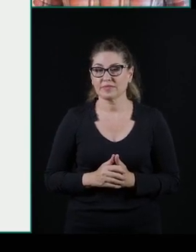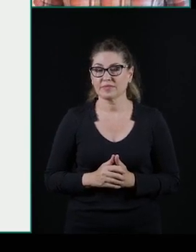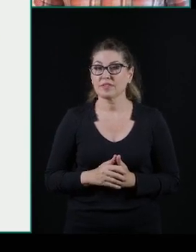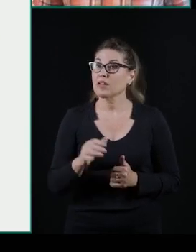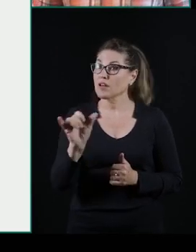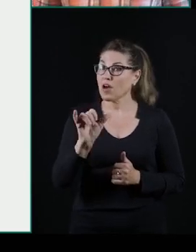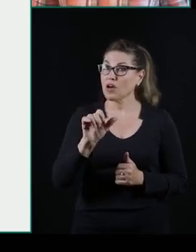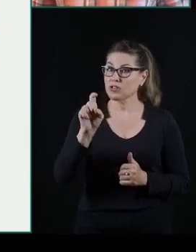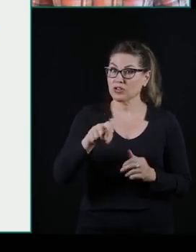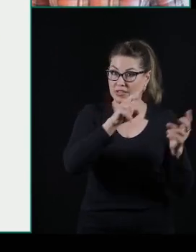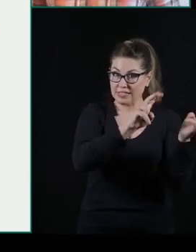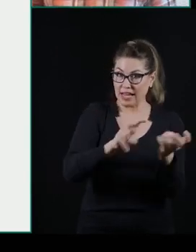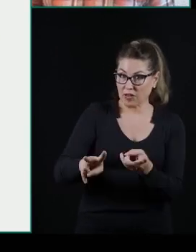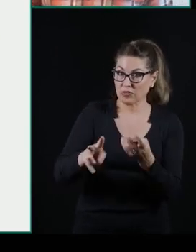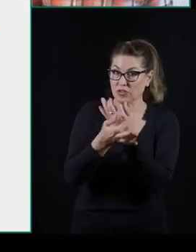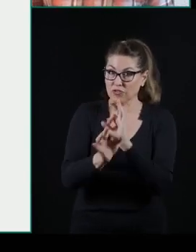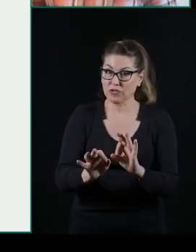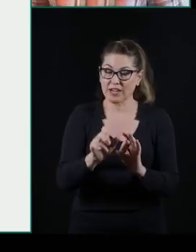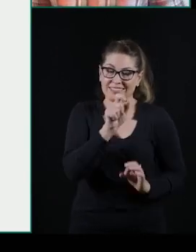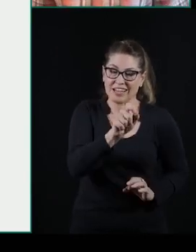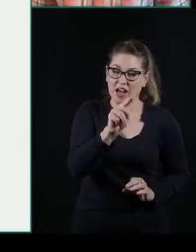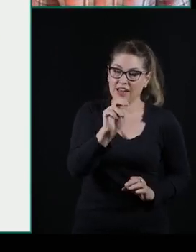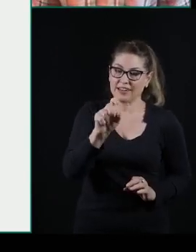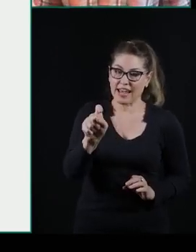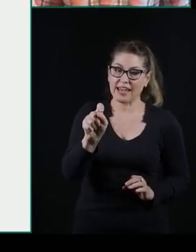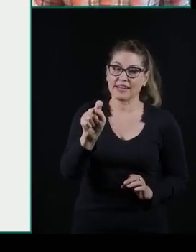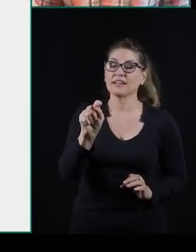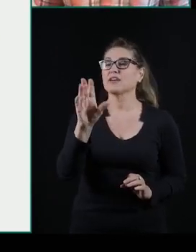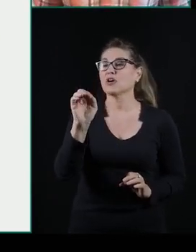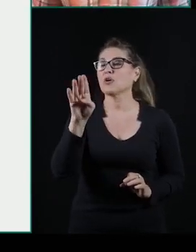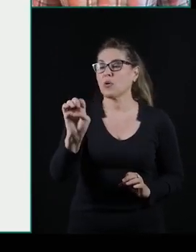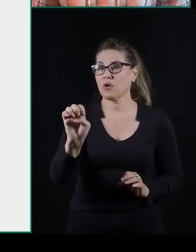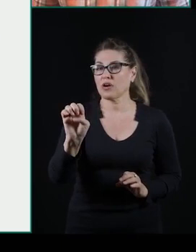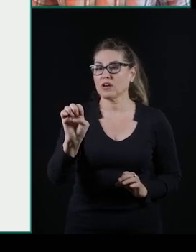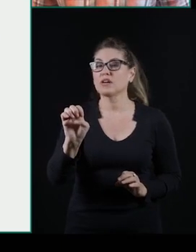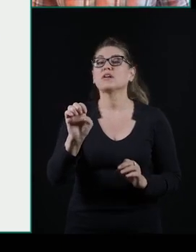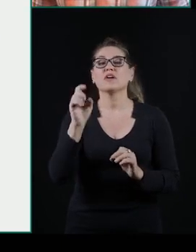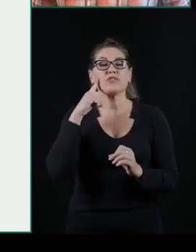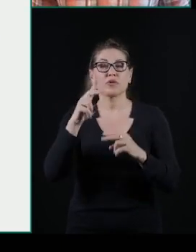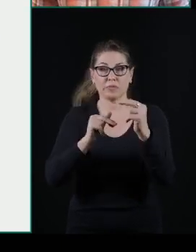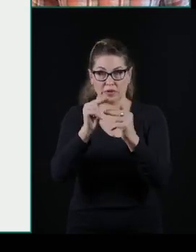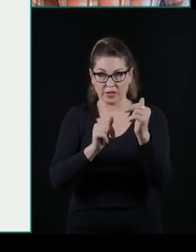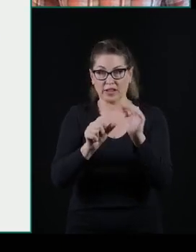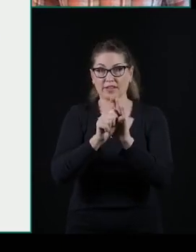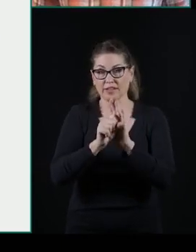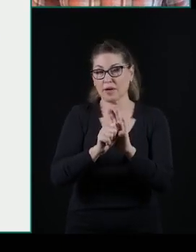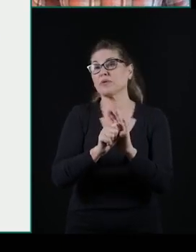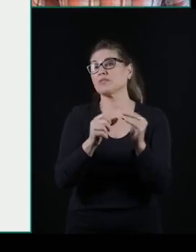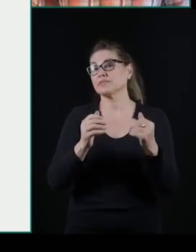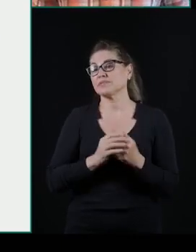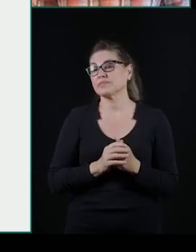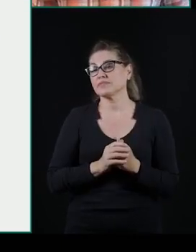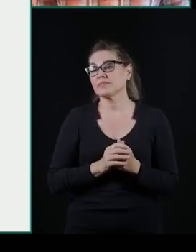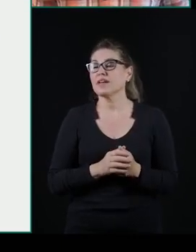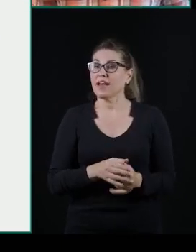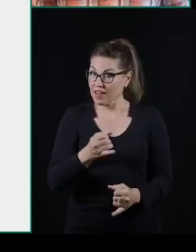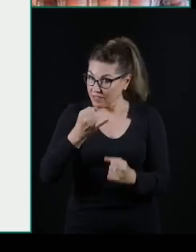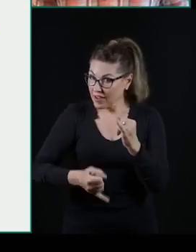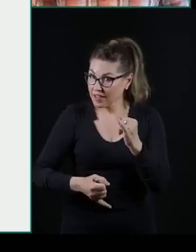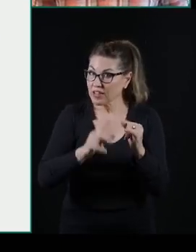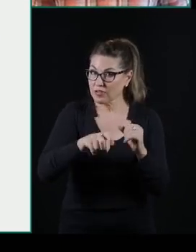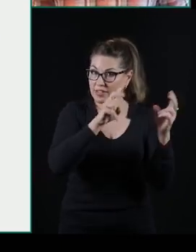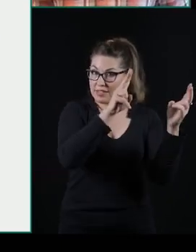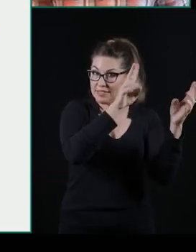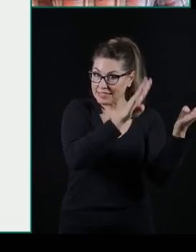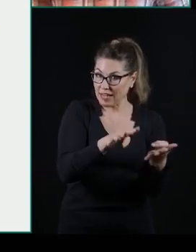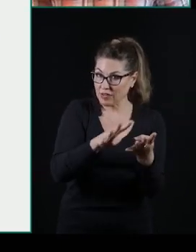You'll also need to download the free .NET Core SDK to build the sample game server. And finally, you'll also need to download the